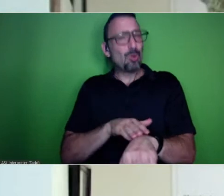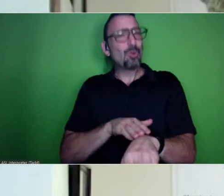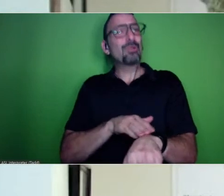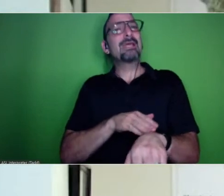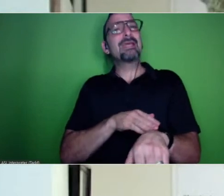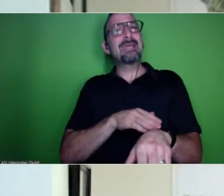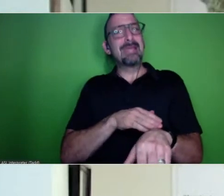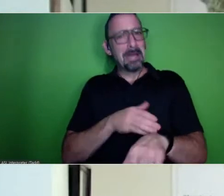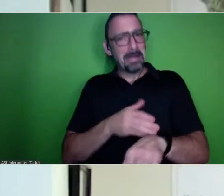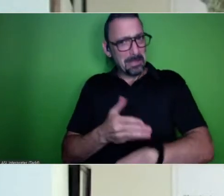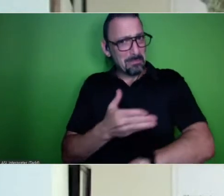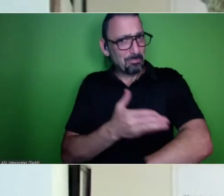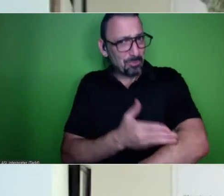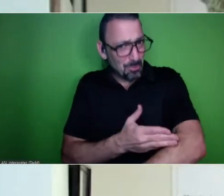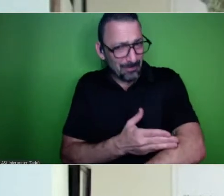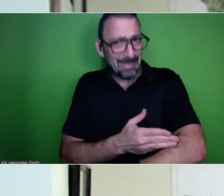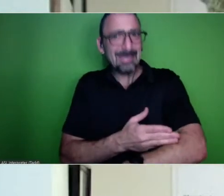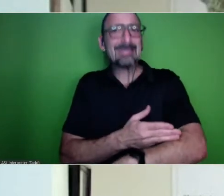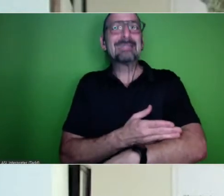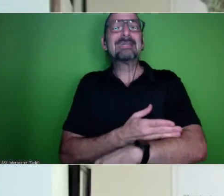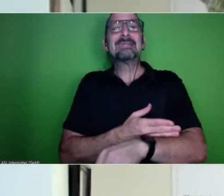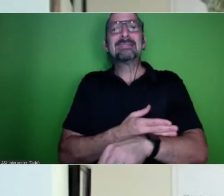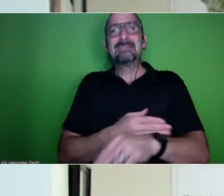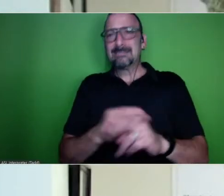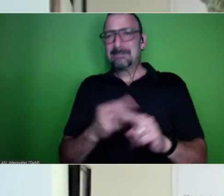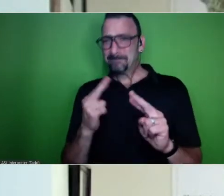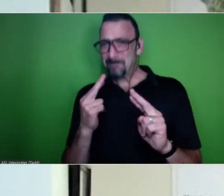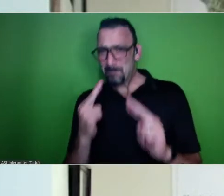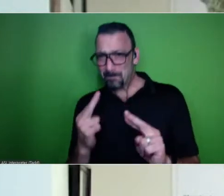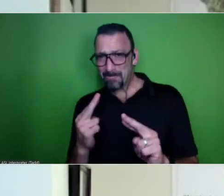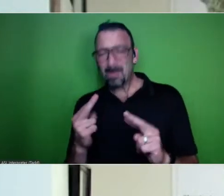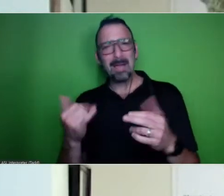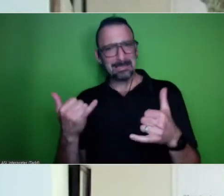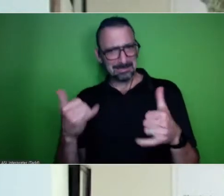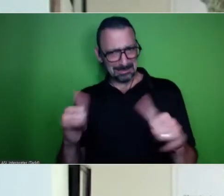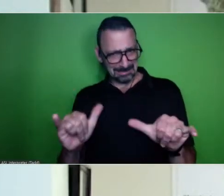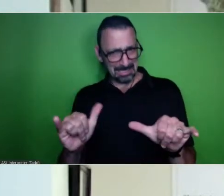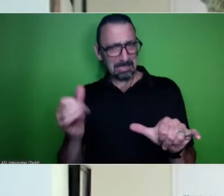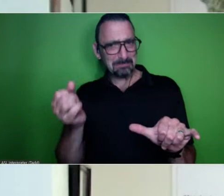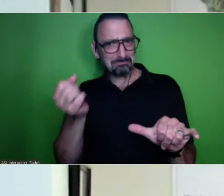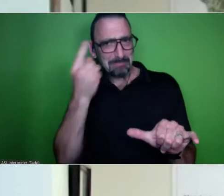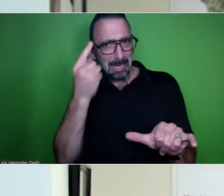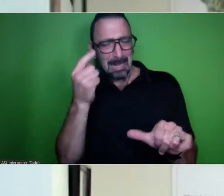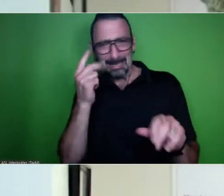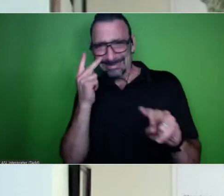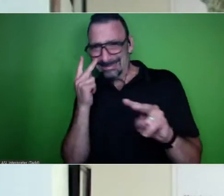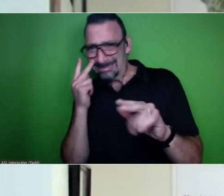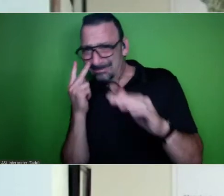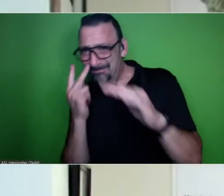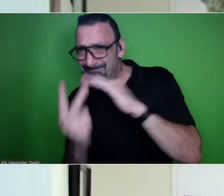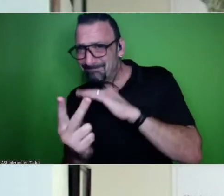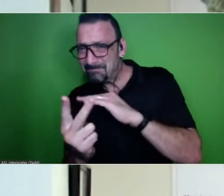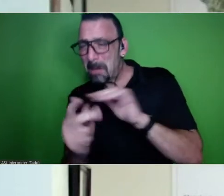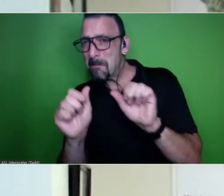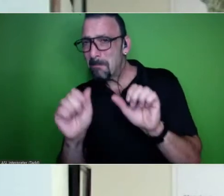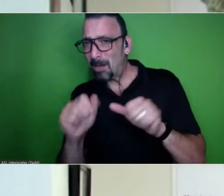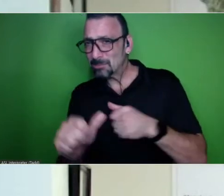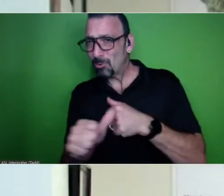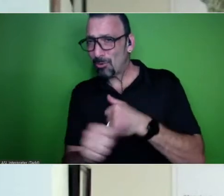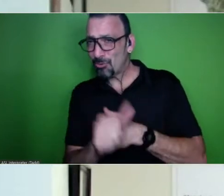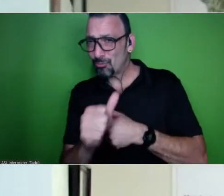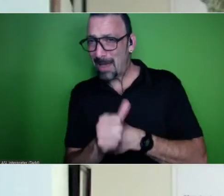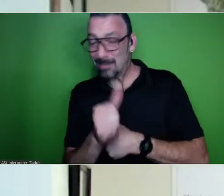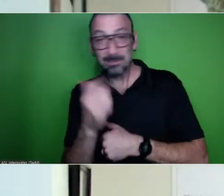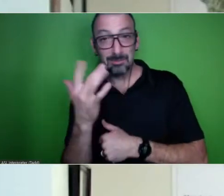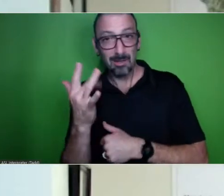current surge, but we have some threats up ahead with the holidays coming, and also